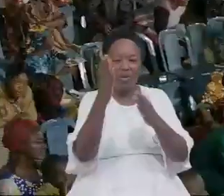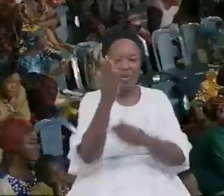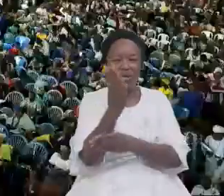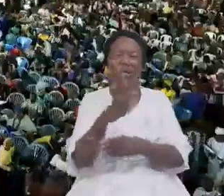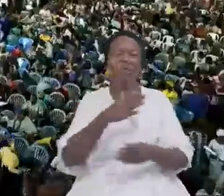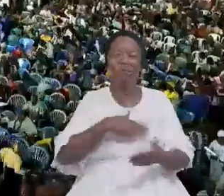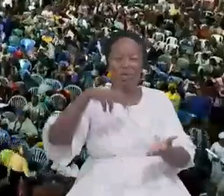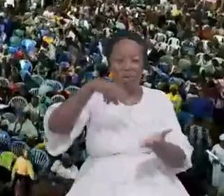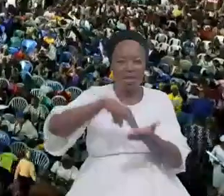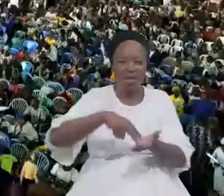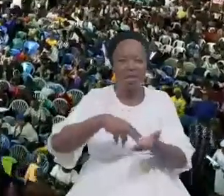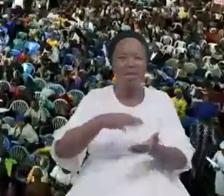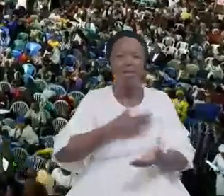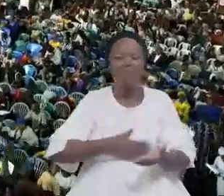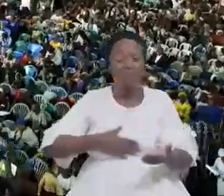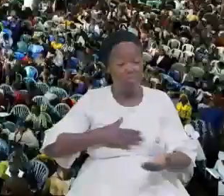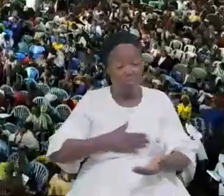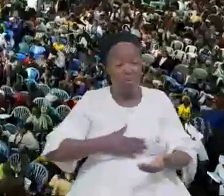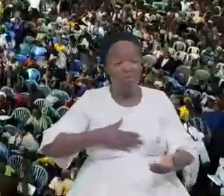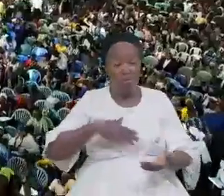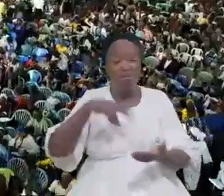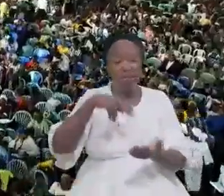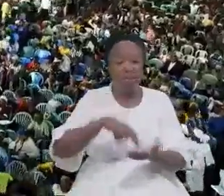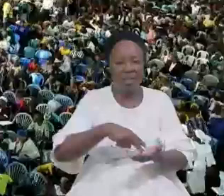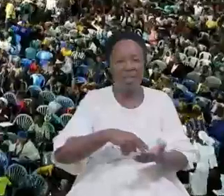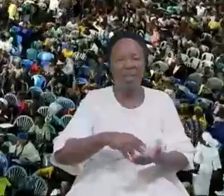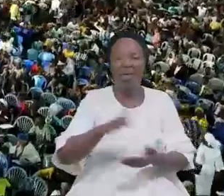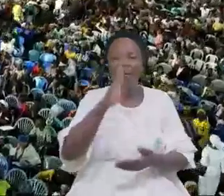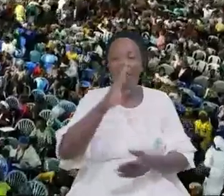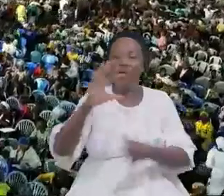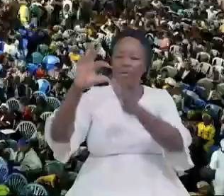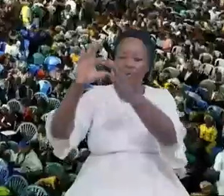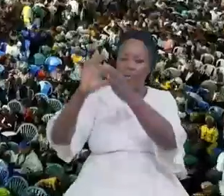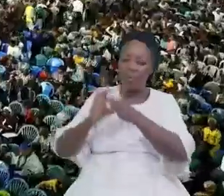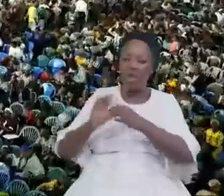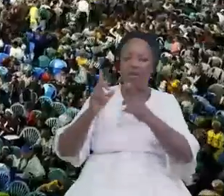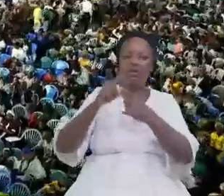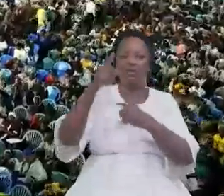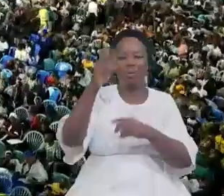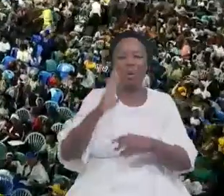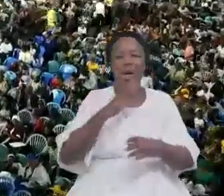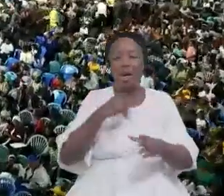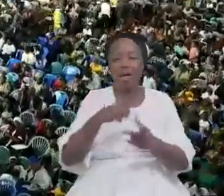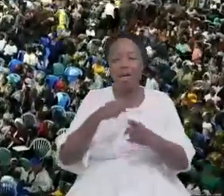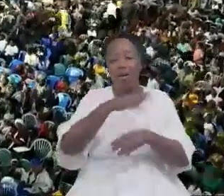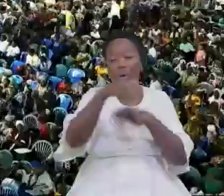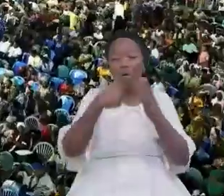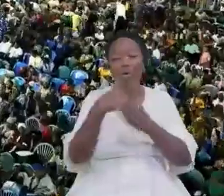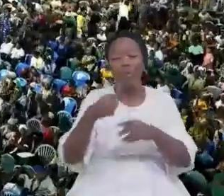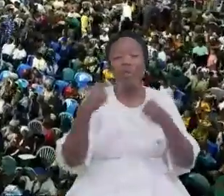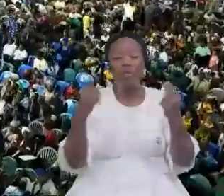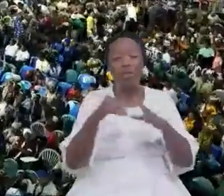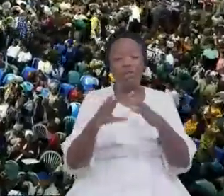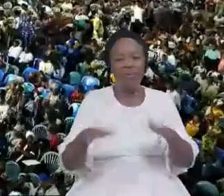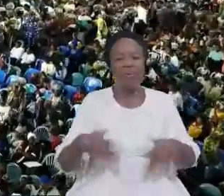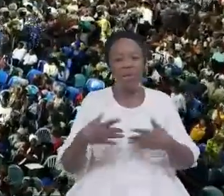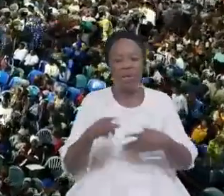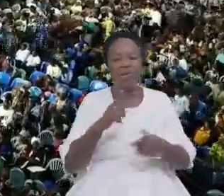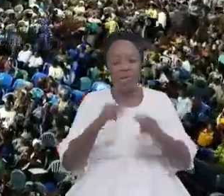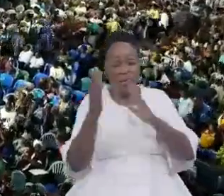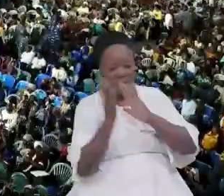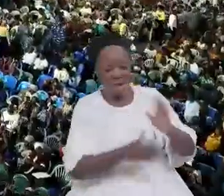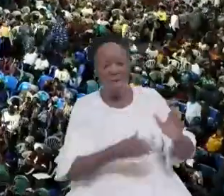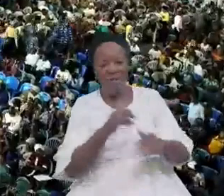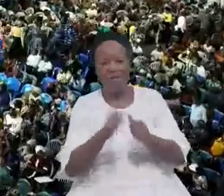up. Be reconciled unto God. And then all the sins of your life, you leave them behind.